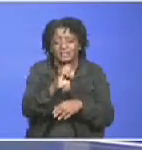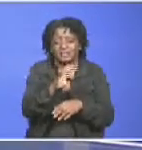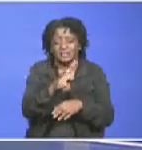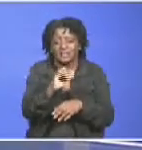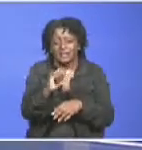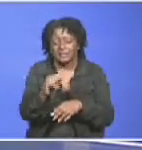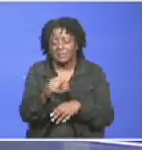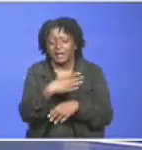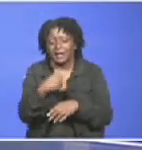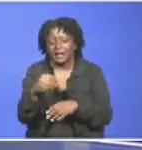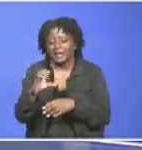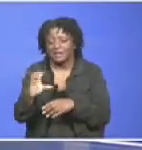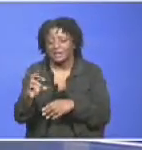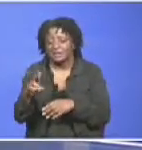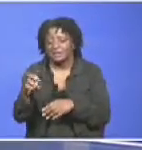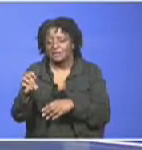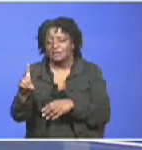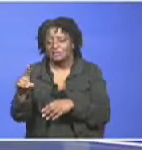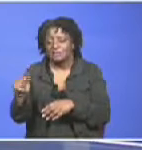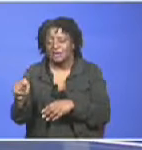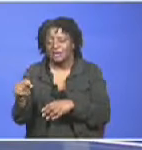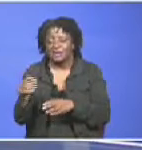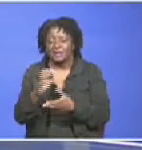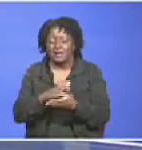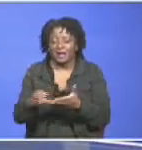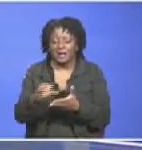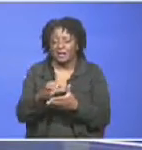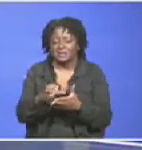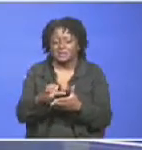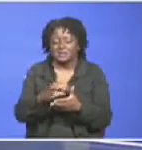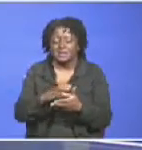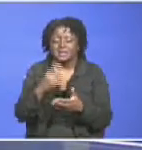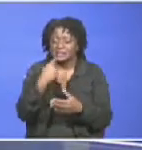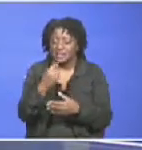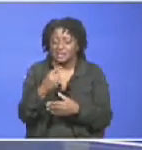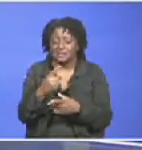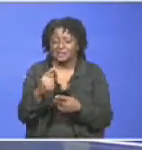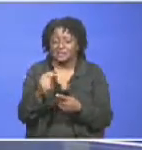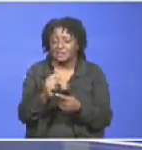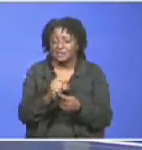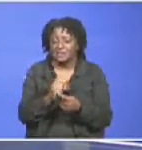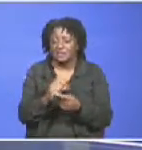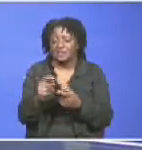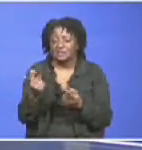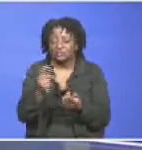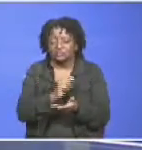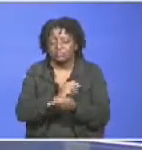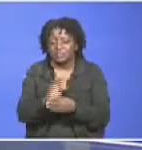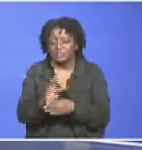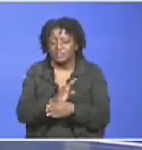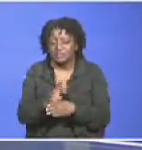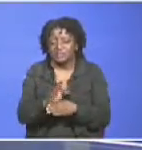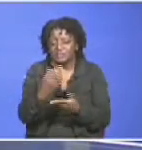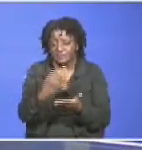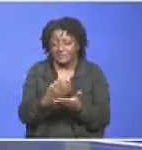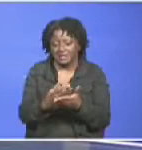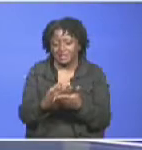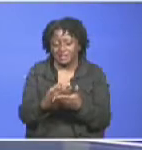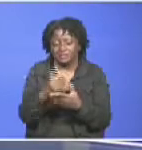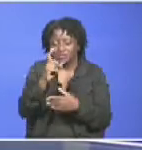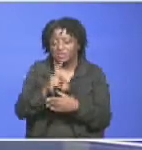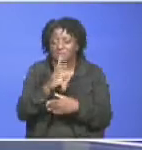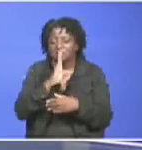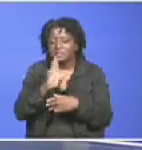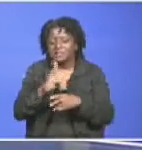should not be applied to debit transactions. Central Bank Governor John Rolle says the organization has already started looking into ways to tackle